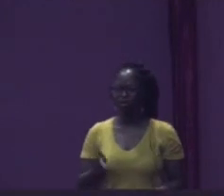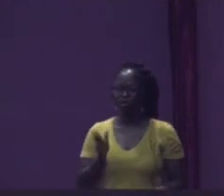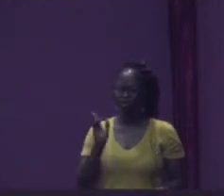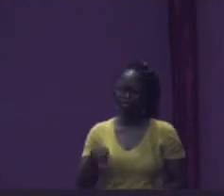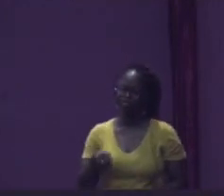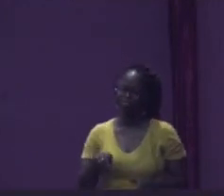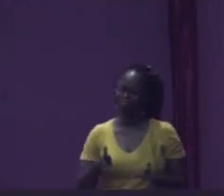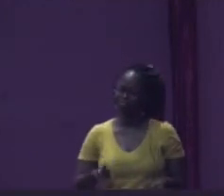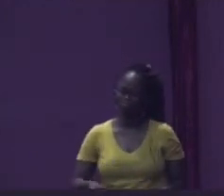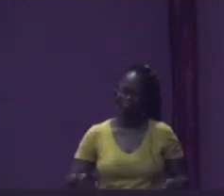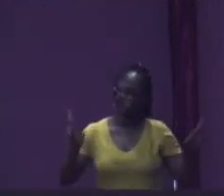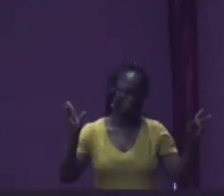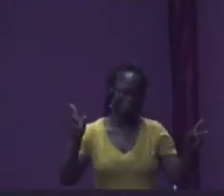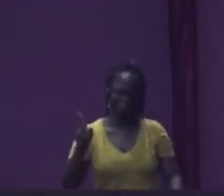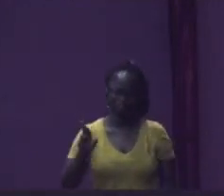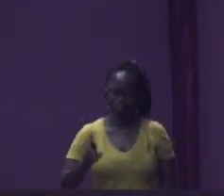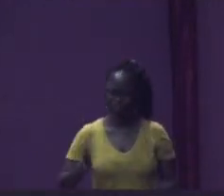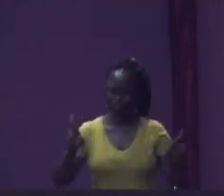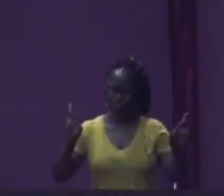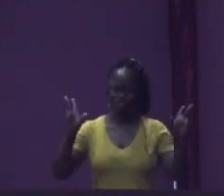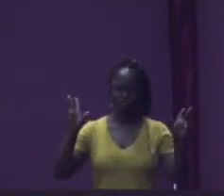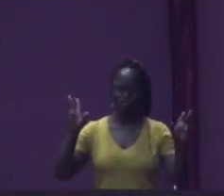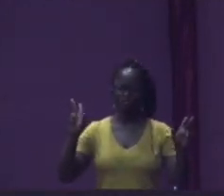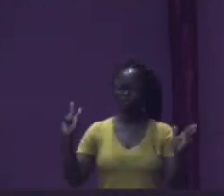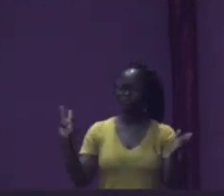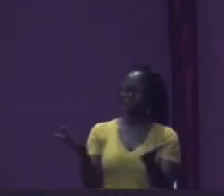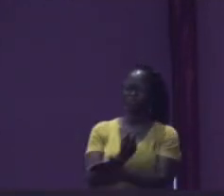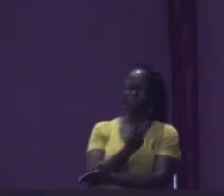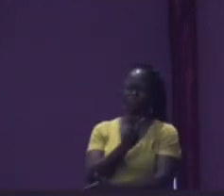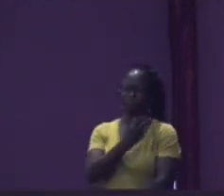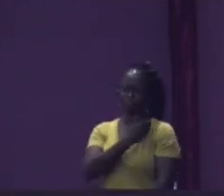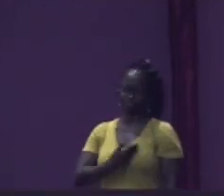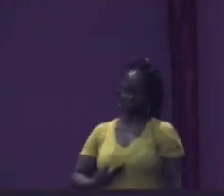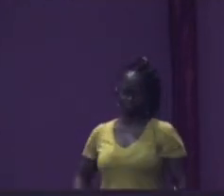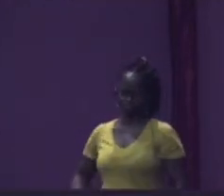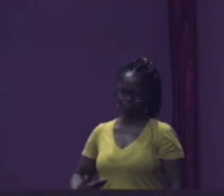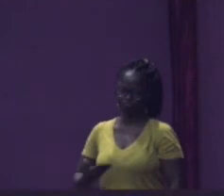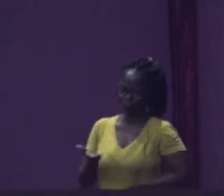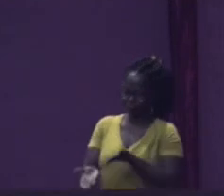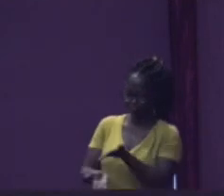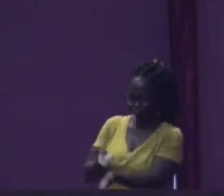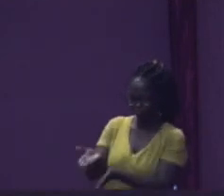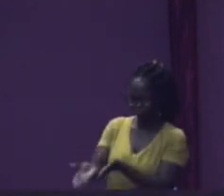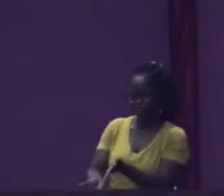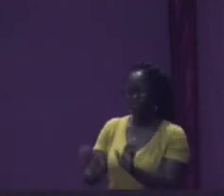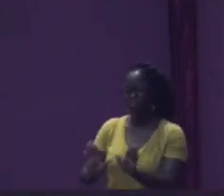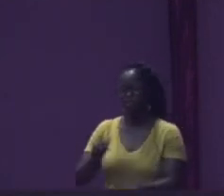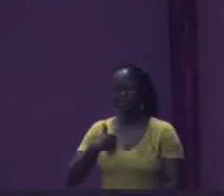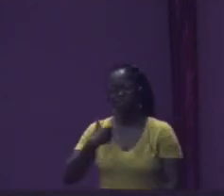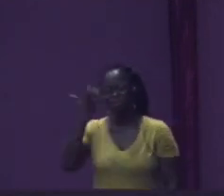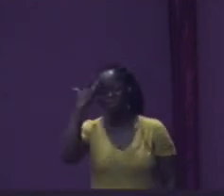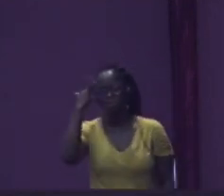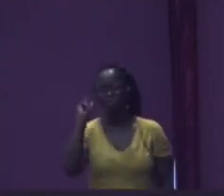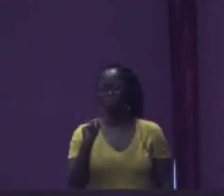is established by, say, the government. But I think in the training programs, that's